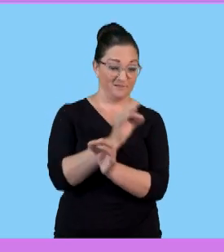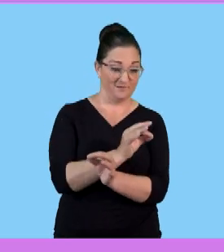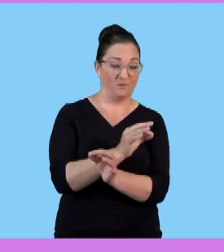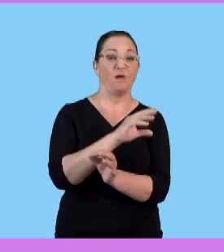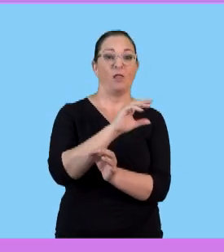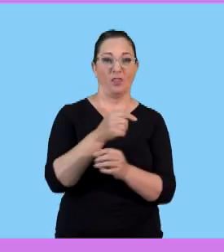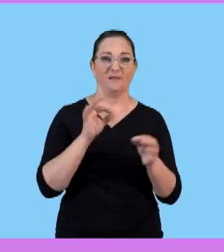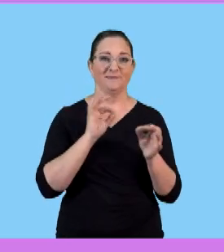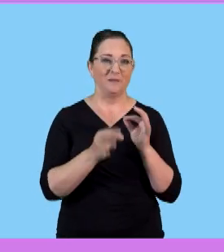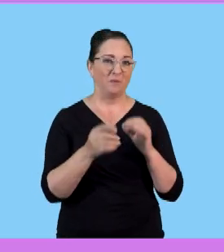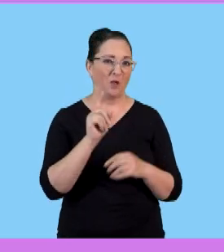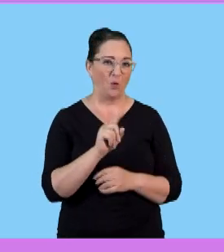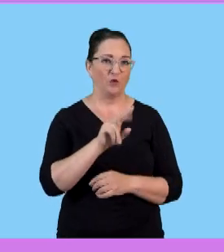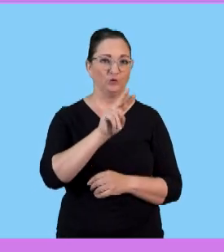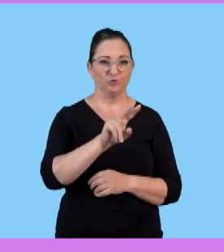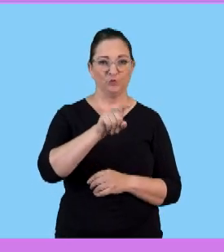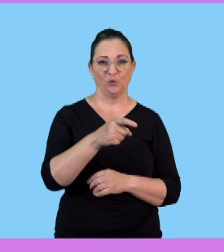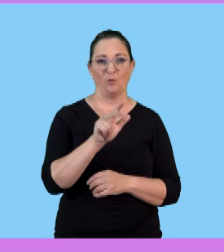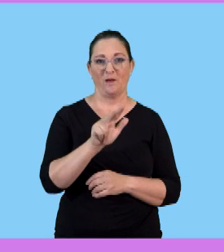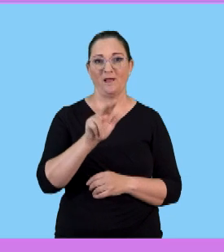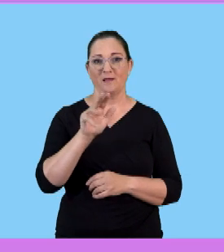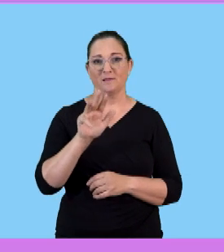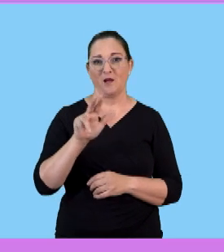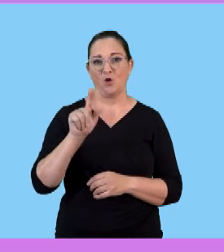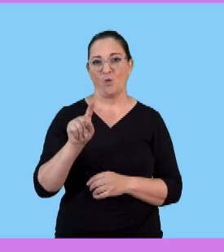I simplified this part here, I ended up with